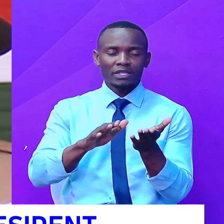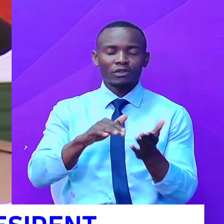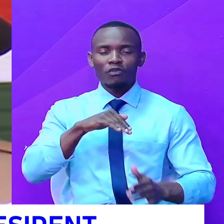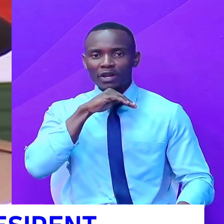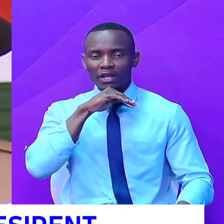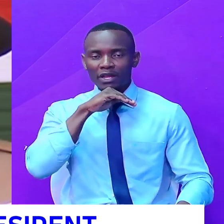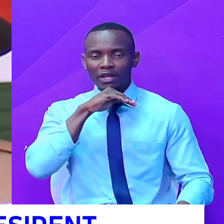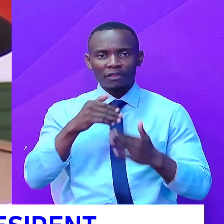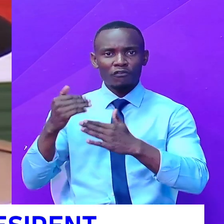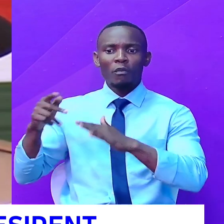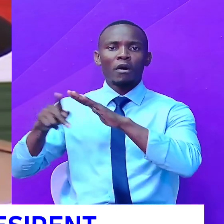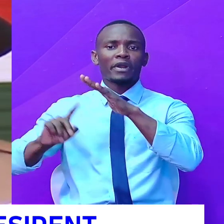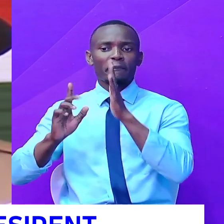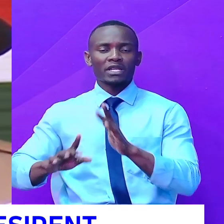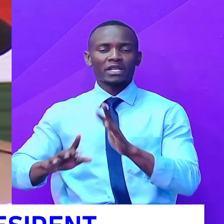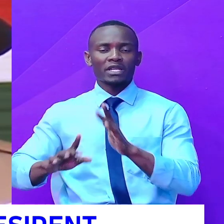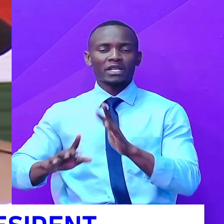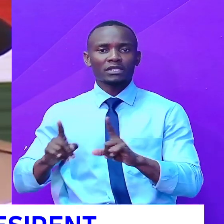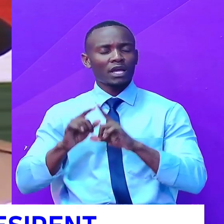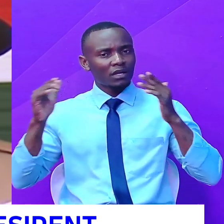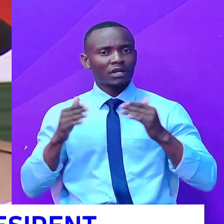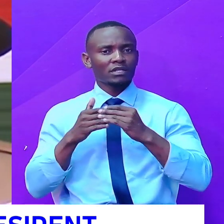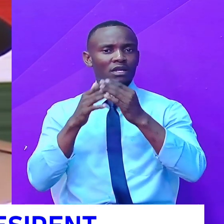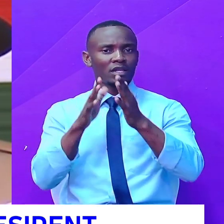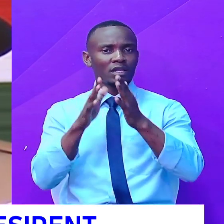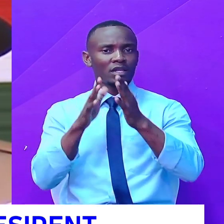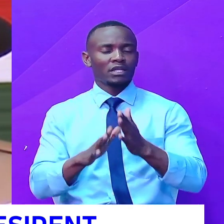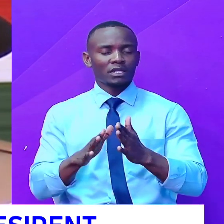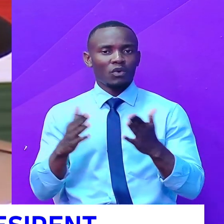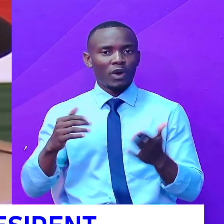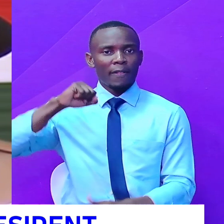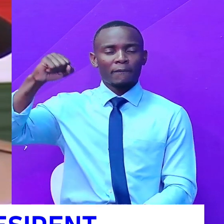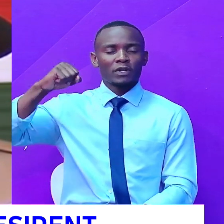and a great leader in the political history of Kenya.